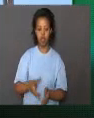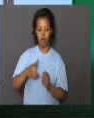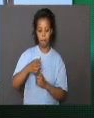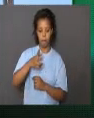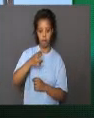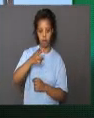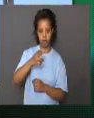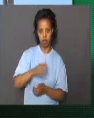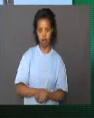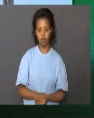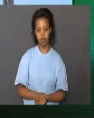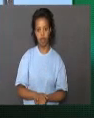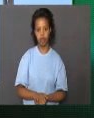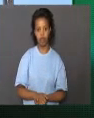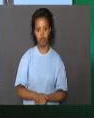scissors,